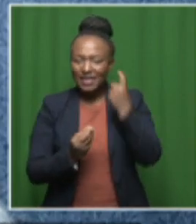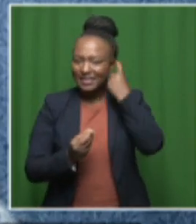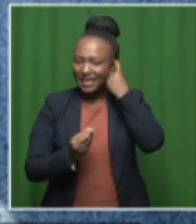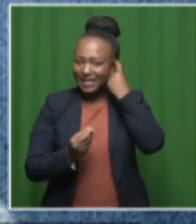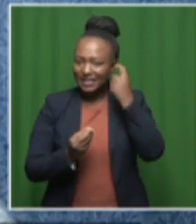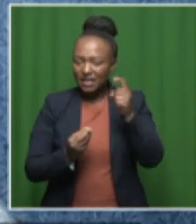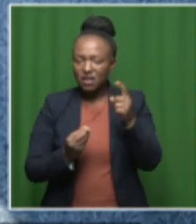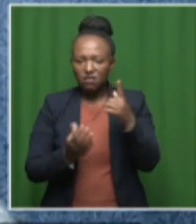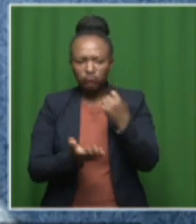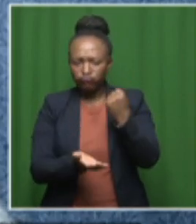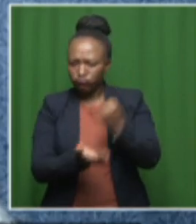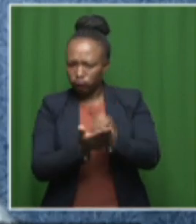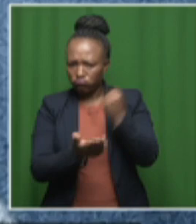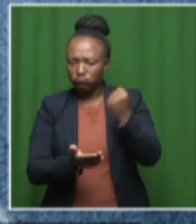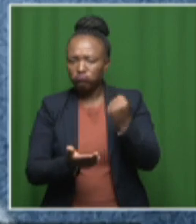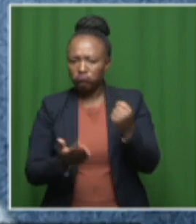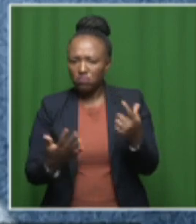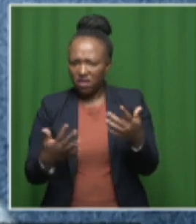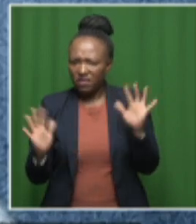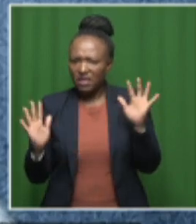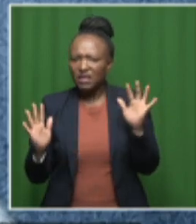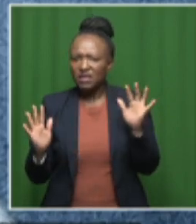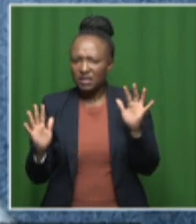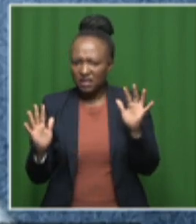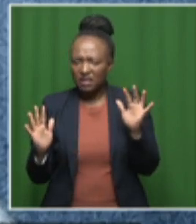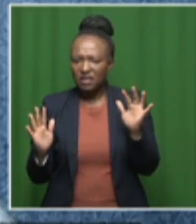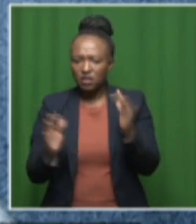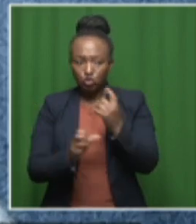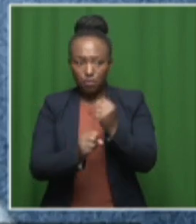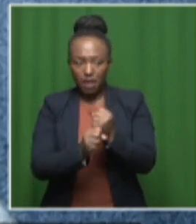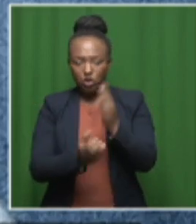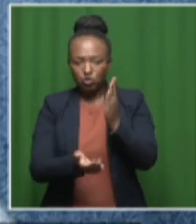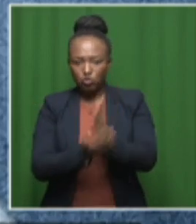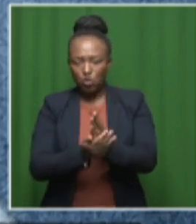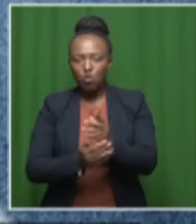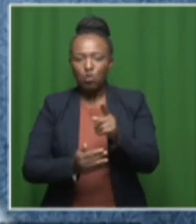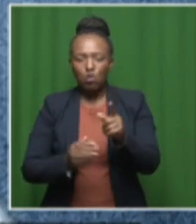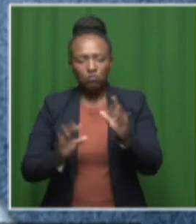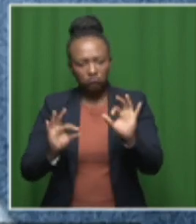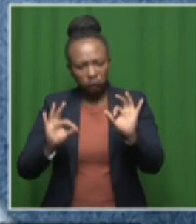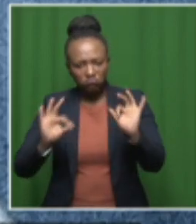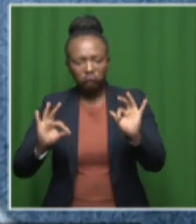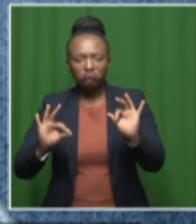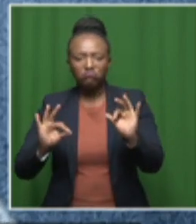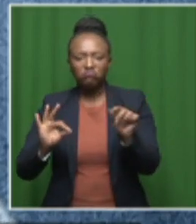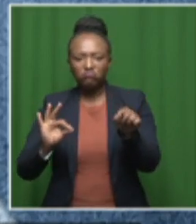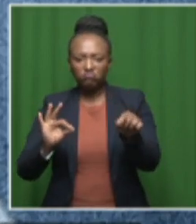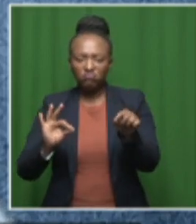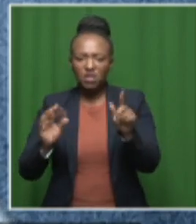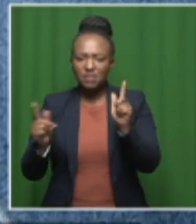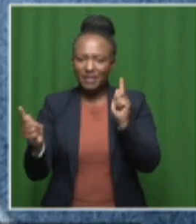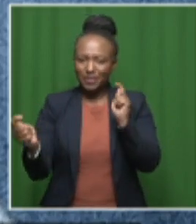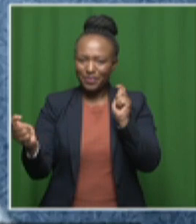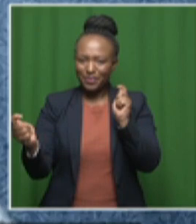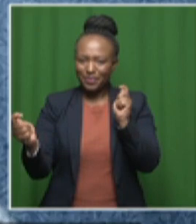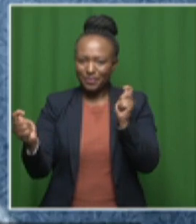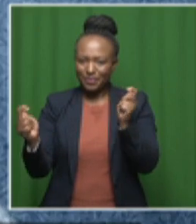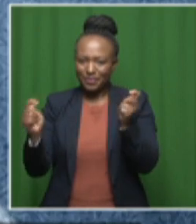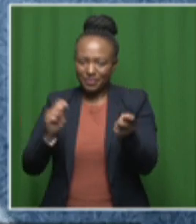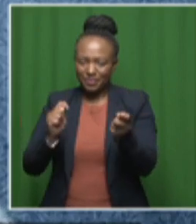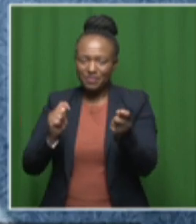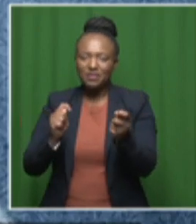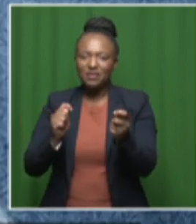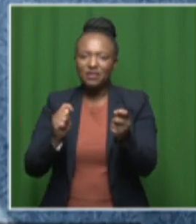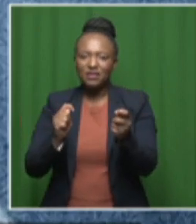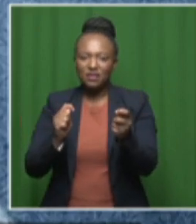General endorses and calls for, ensuring that there is a fundamental reform of the